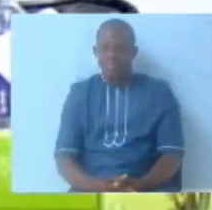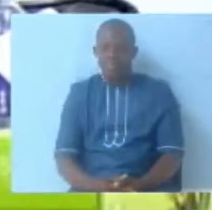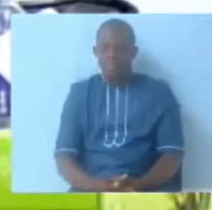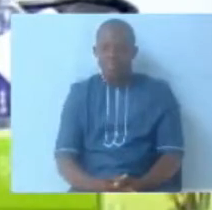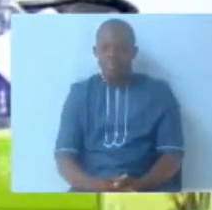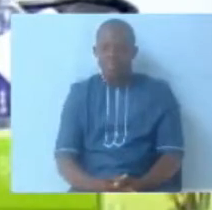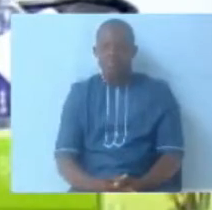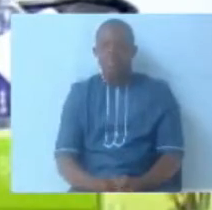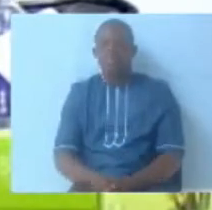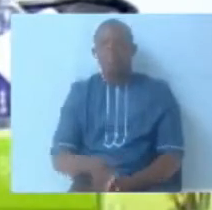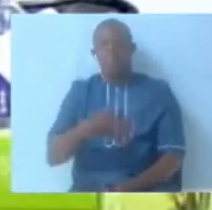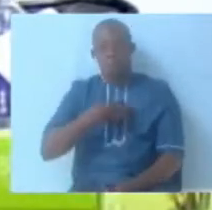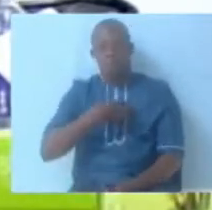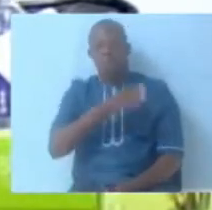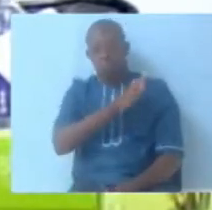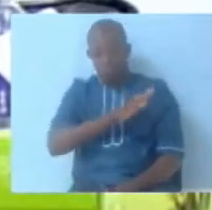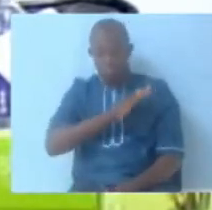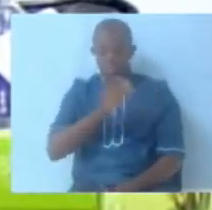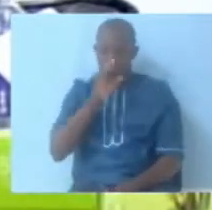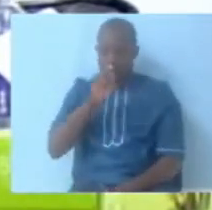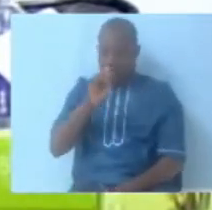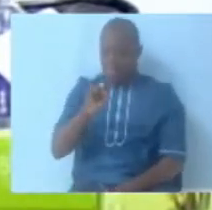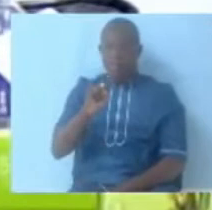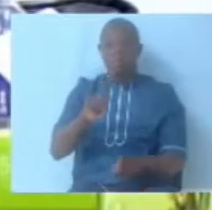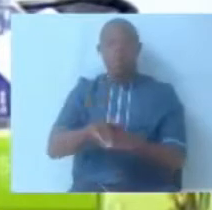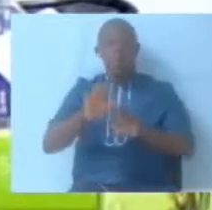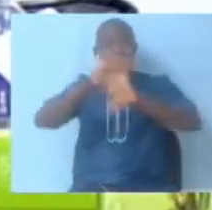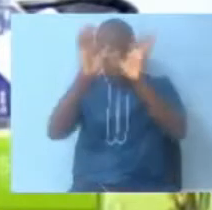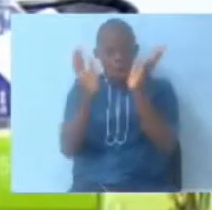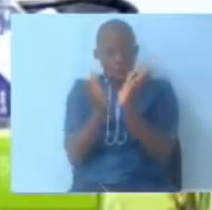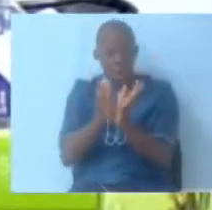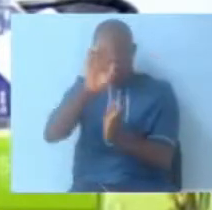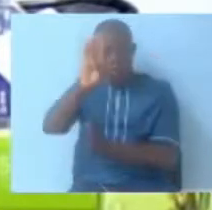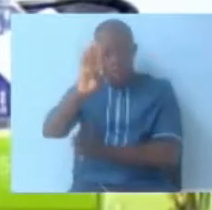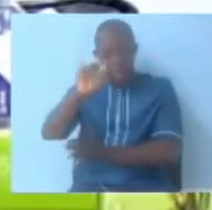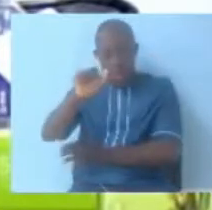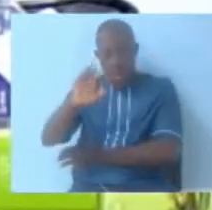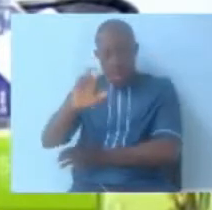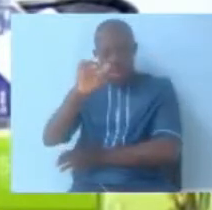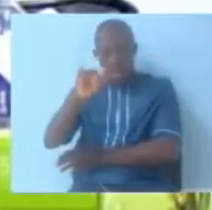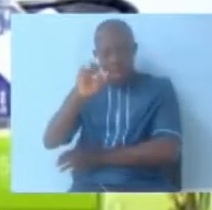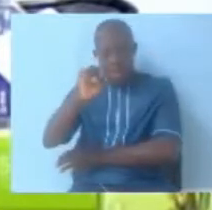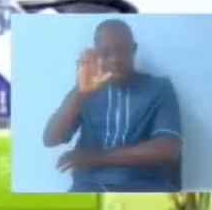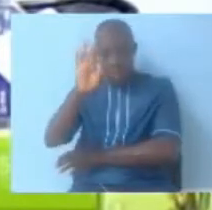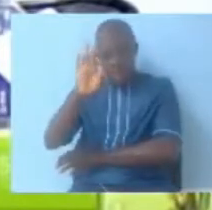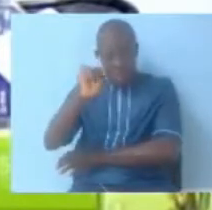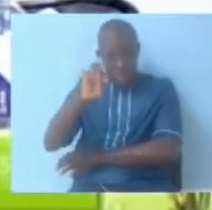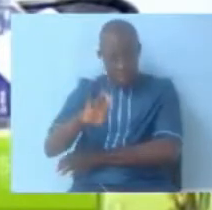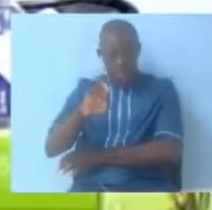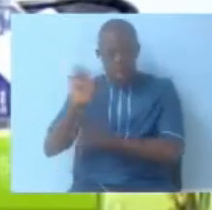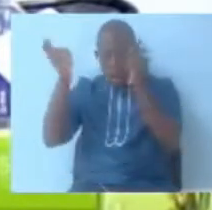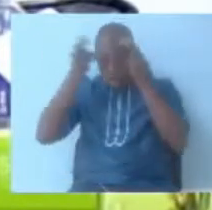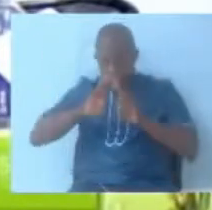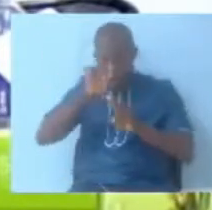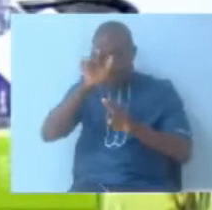me also say this: all baristas in this country are general practitioners. But ngani mfalamfo makamu me kafa e barista